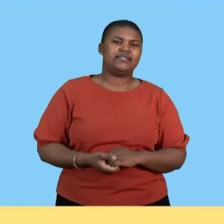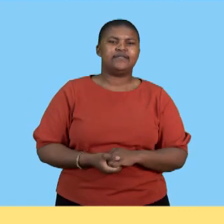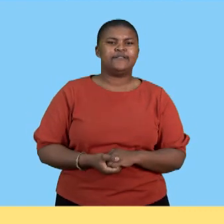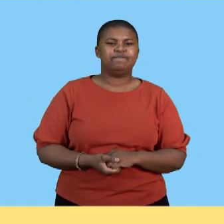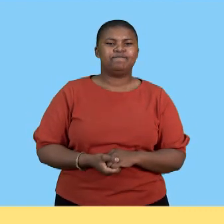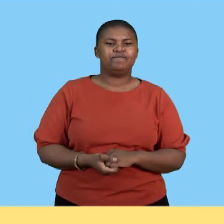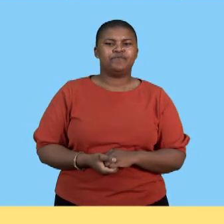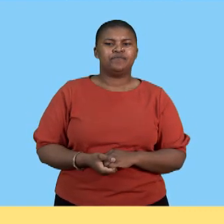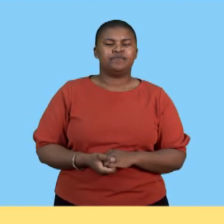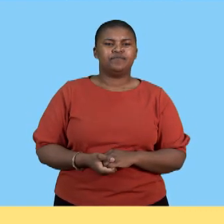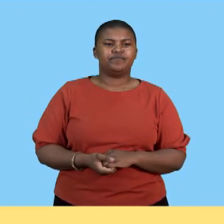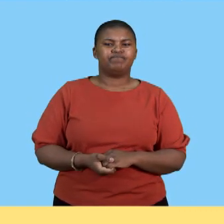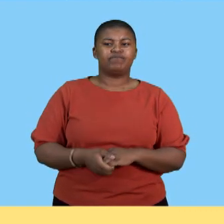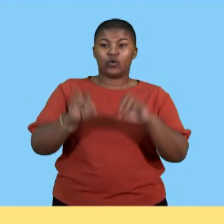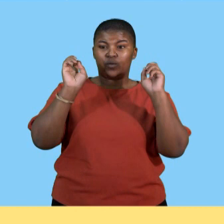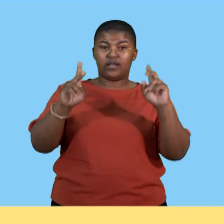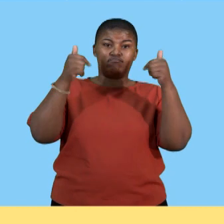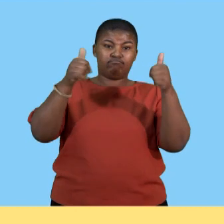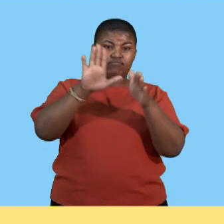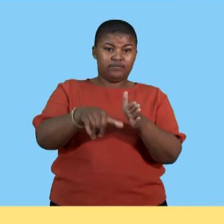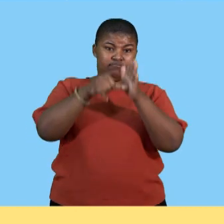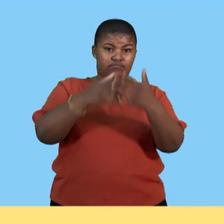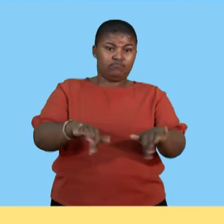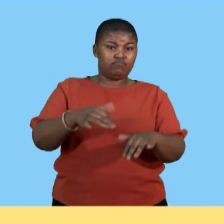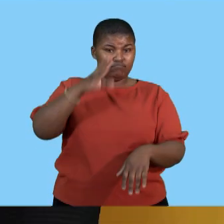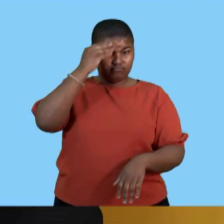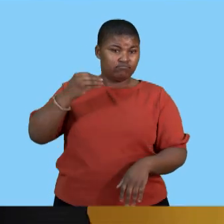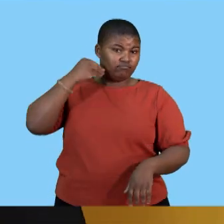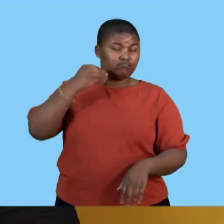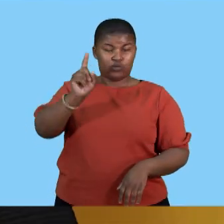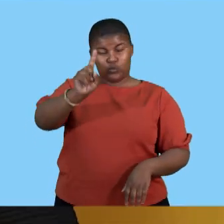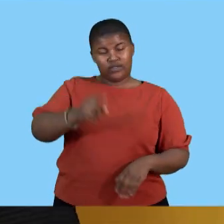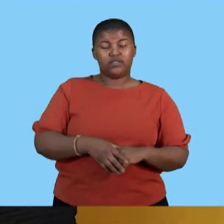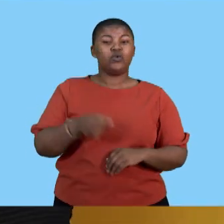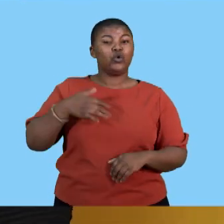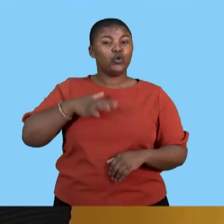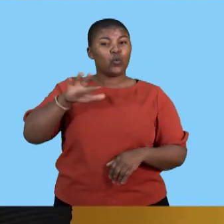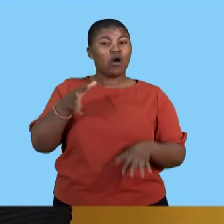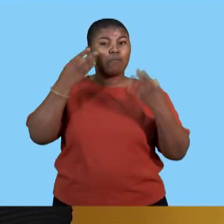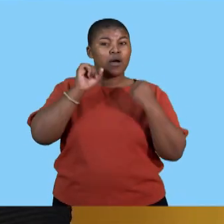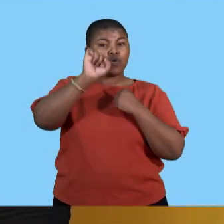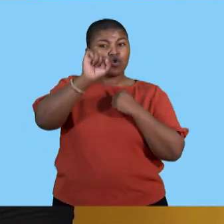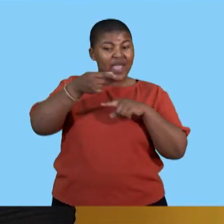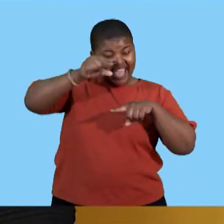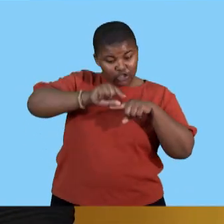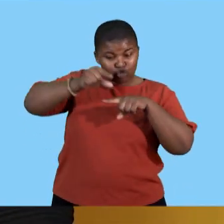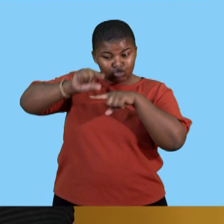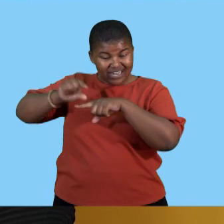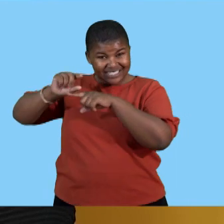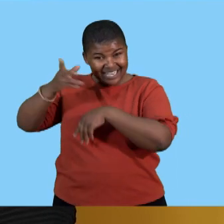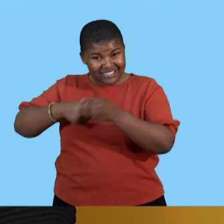interest expense. All right, very important that when you want to get your